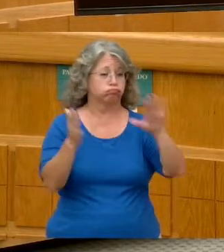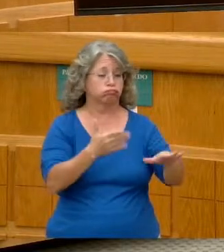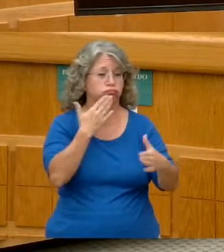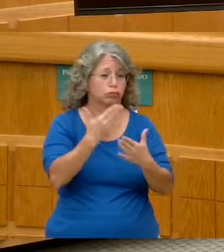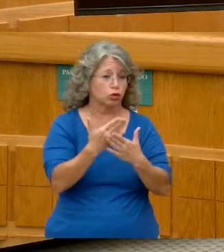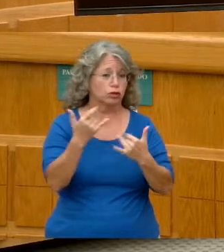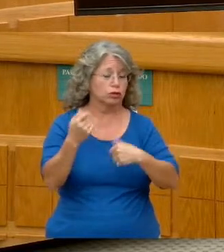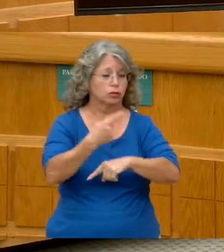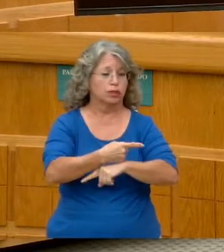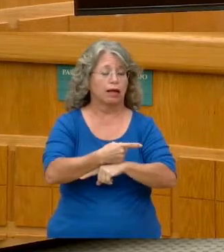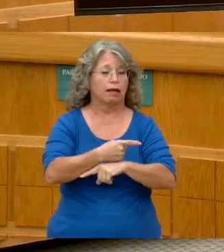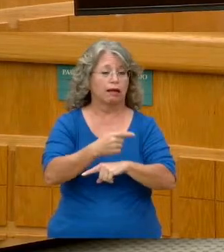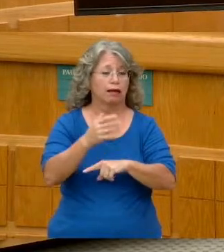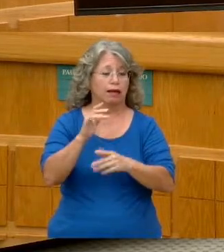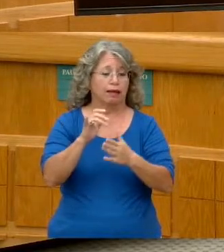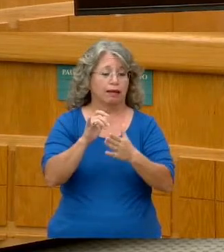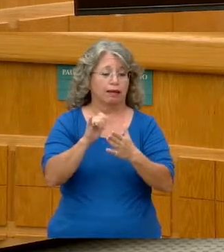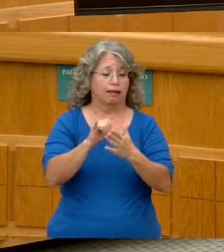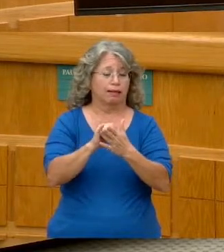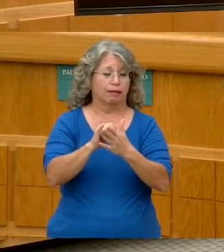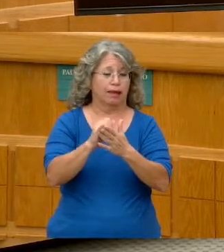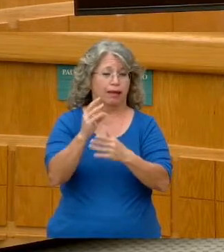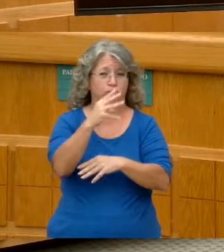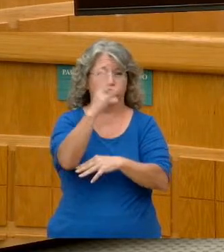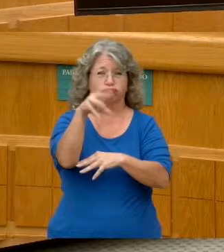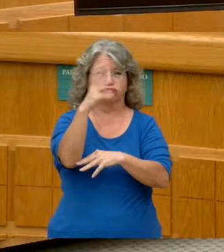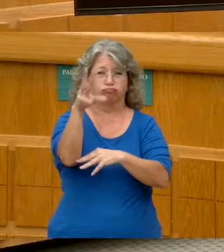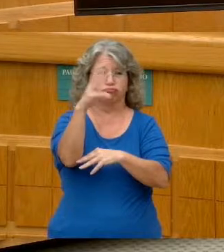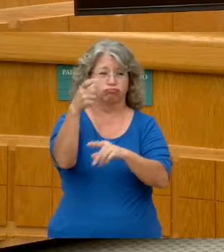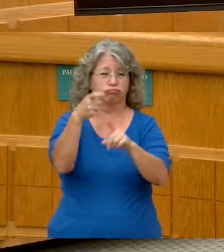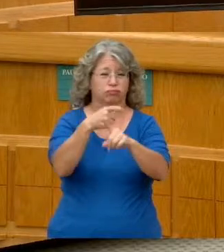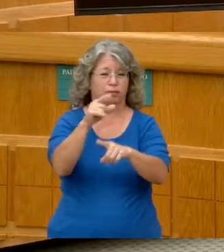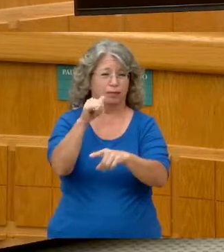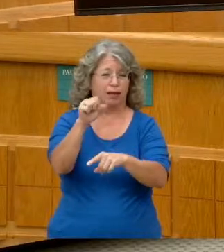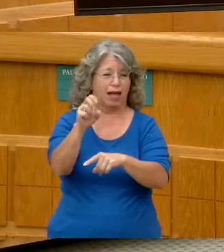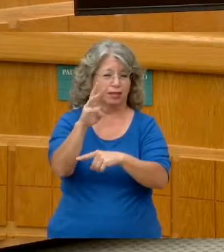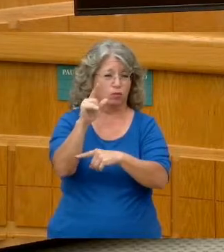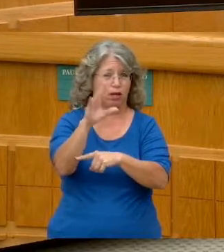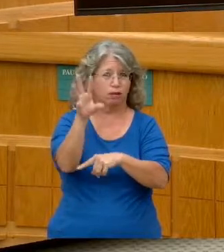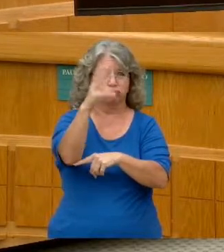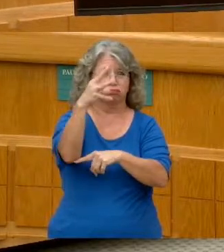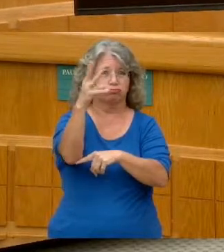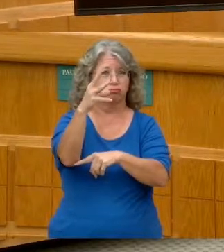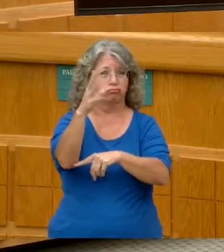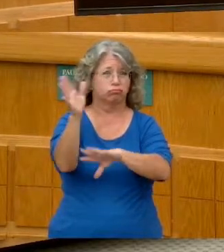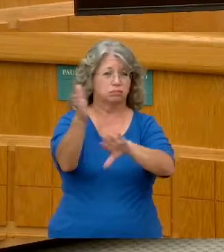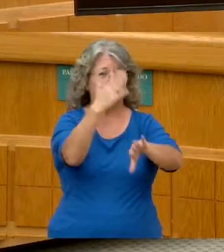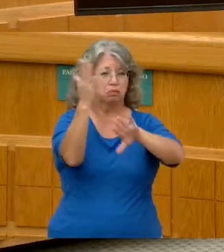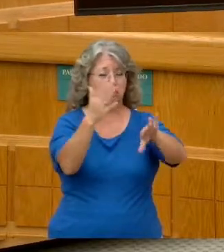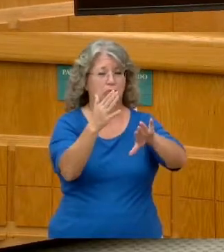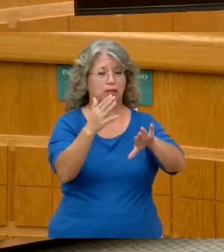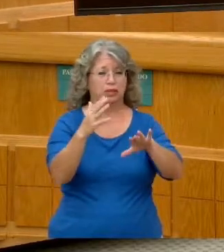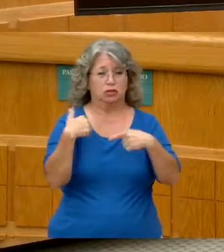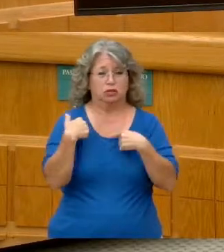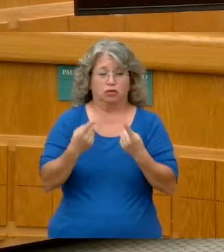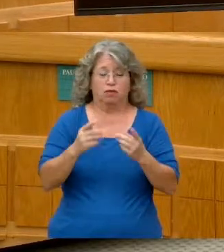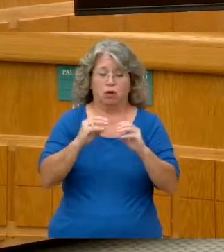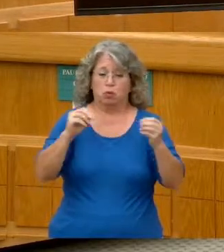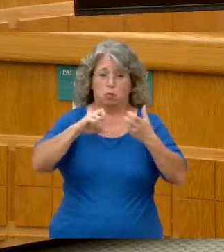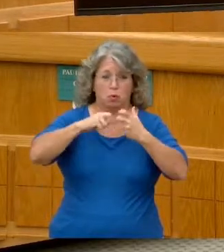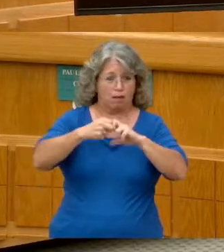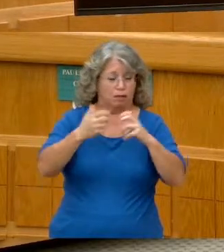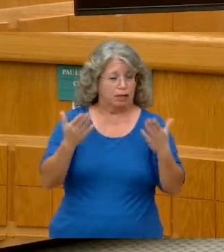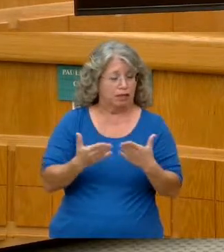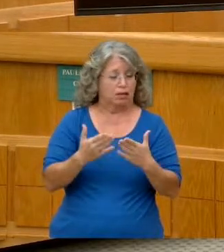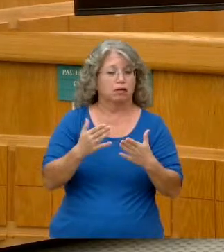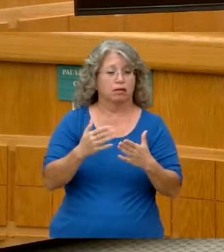so we feel comfortable that at this point there's no issue, but that's one of the things that will be discussed at this 5 o'clock